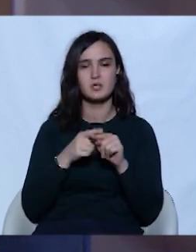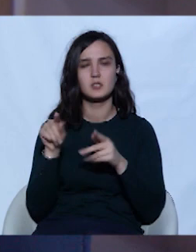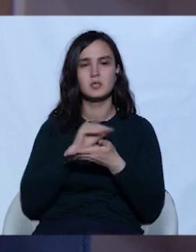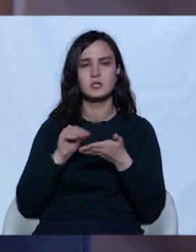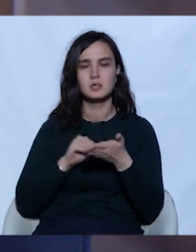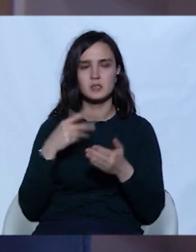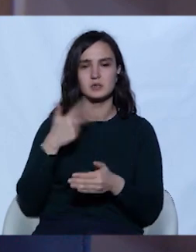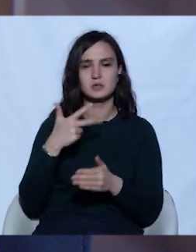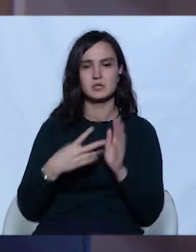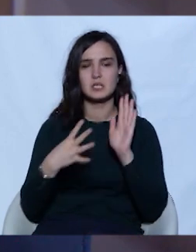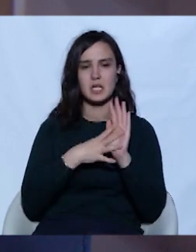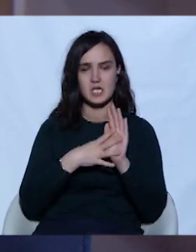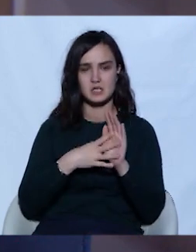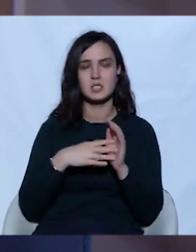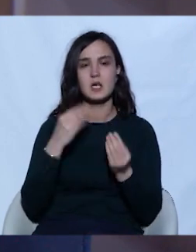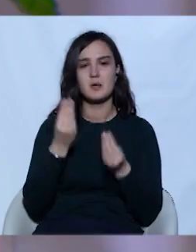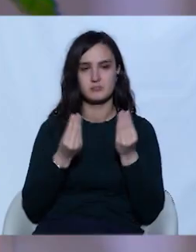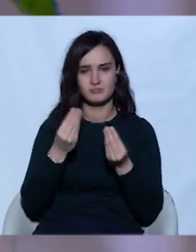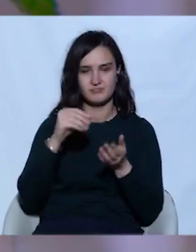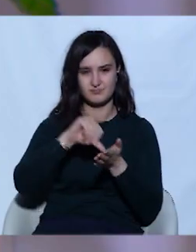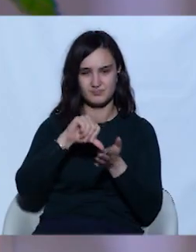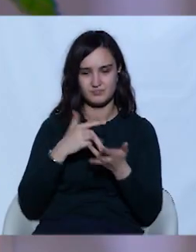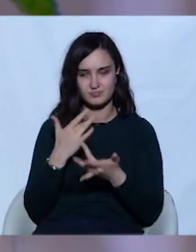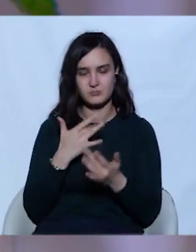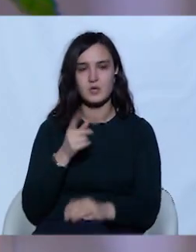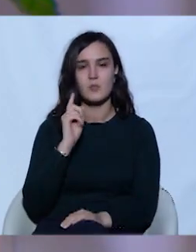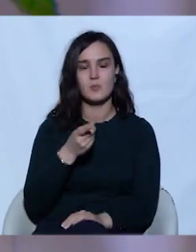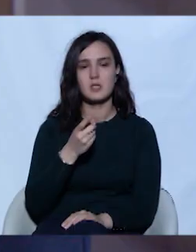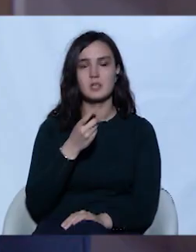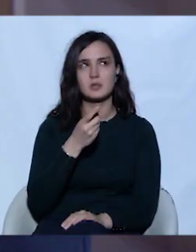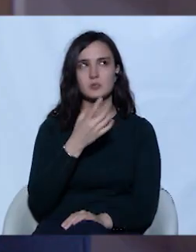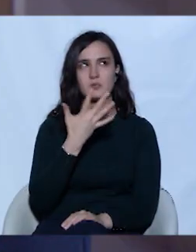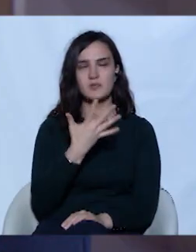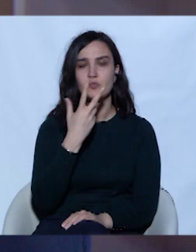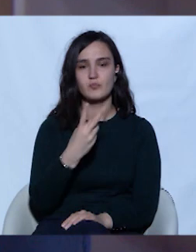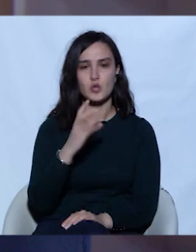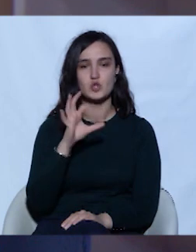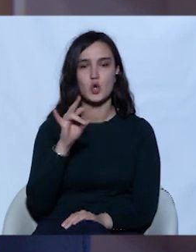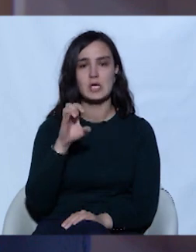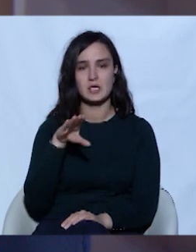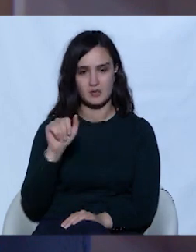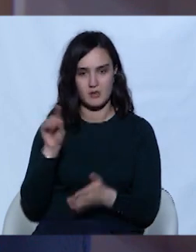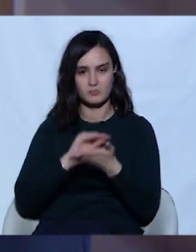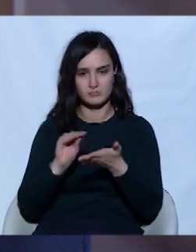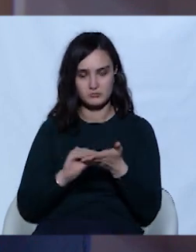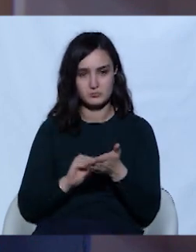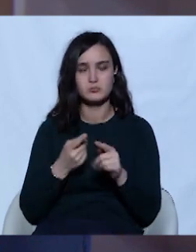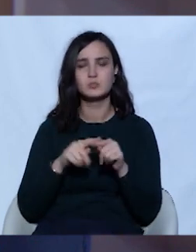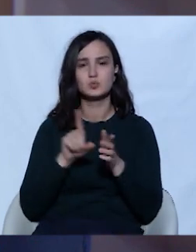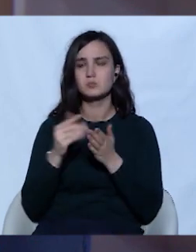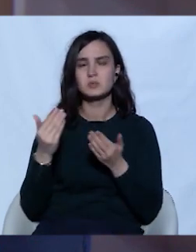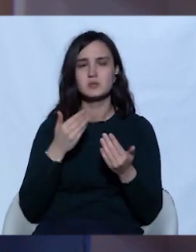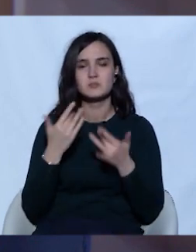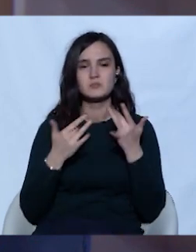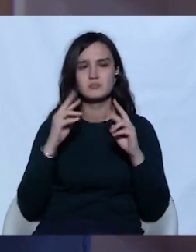aristocracy, though they weren't the highest class. And Austen used irony, realism, romance, and